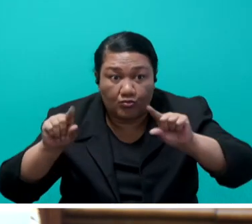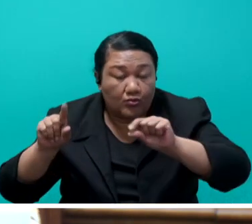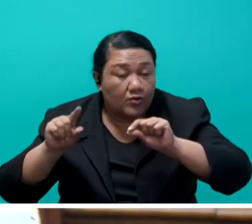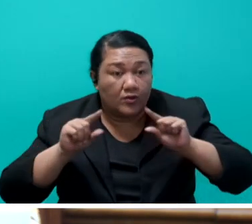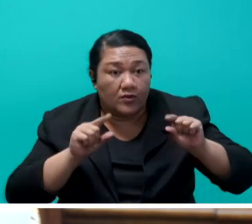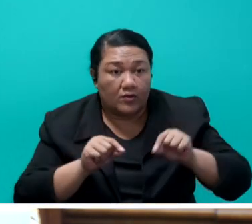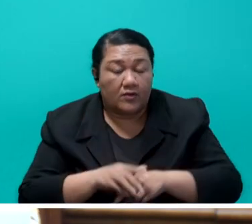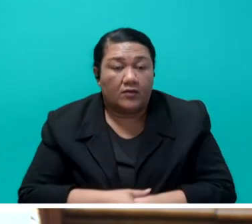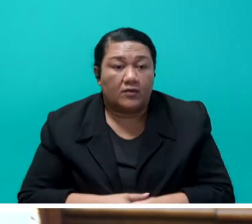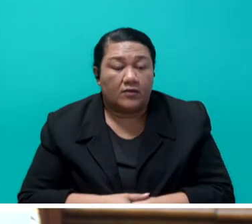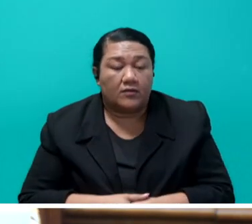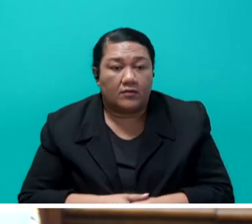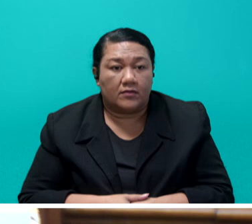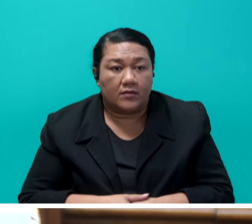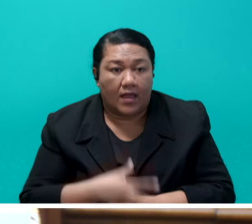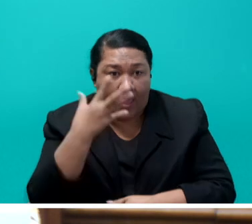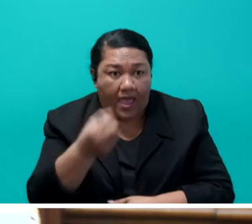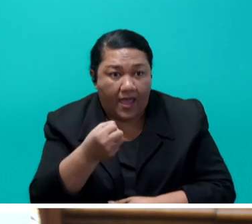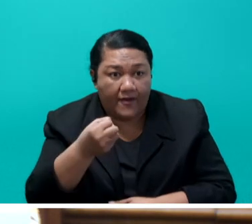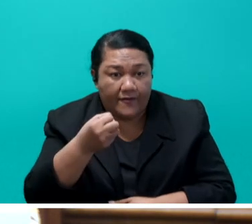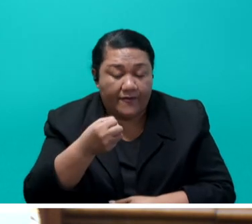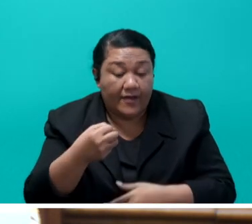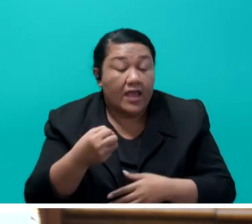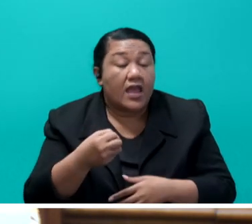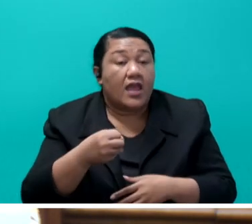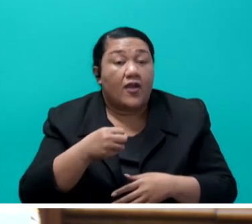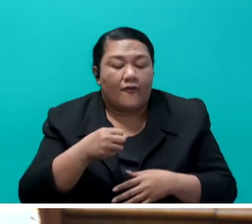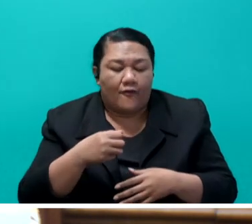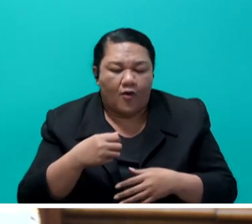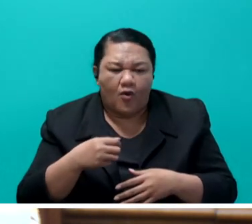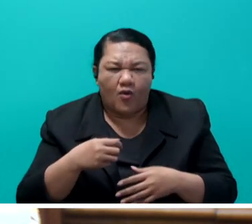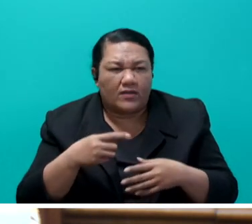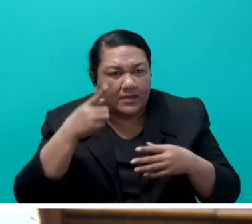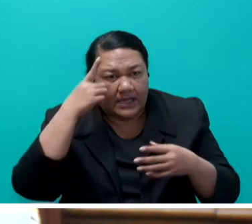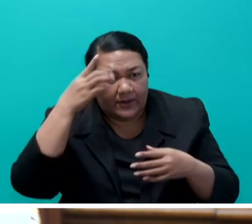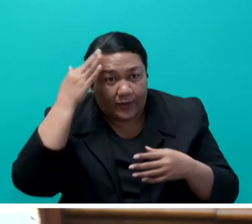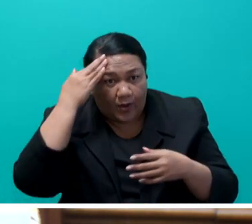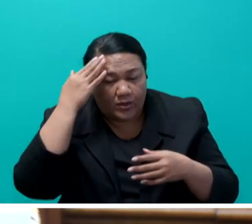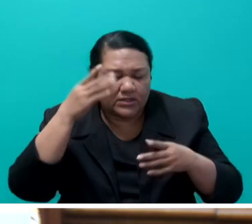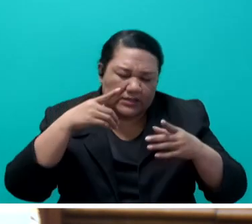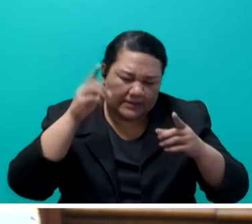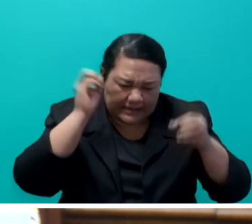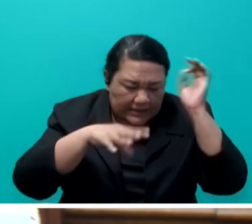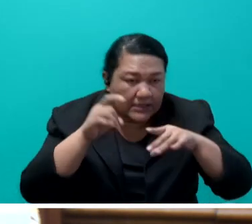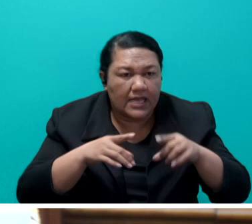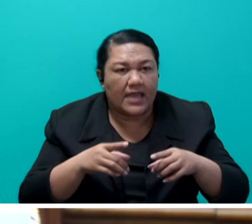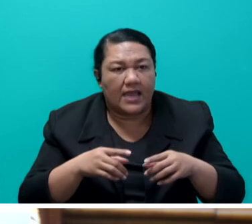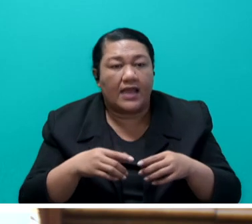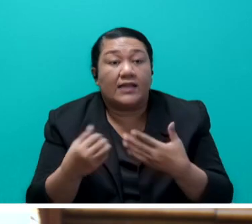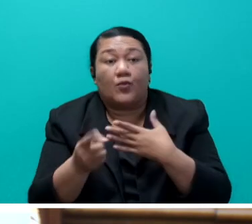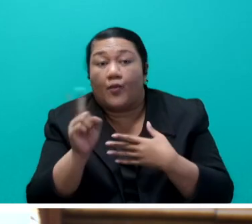was in keeping with our thoughts on what would be safe for us in the Pacific and for our future generations.